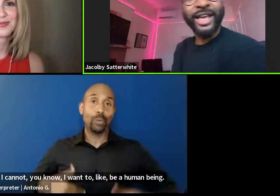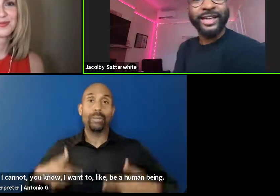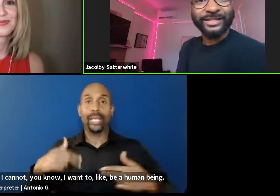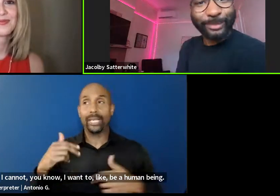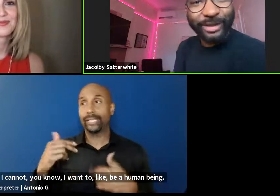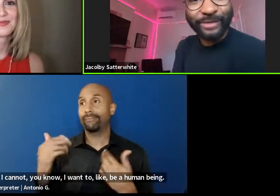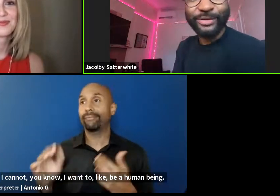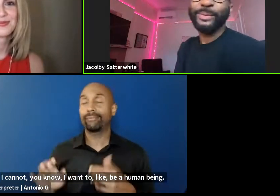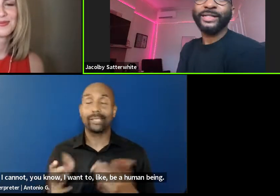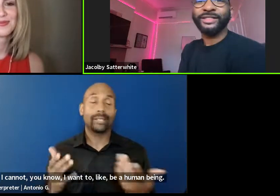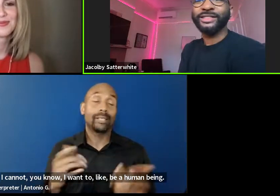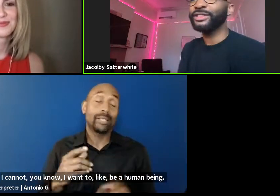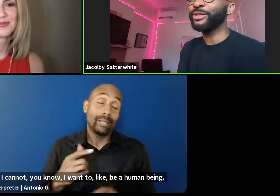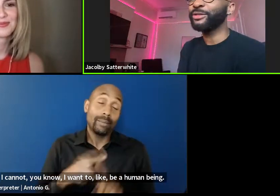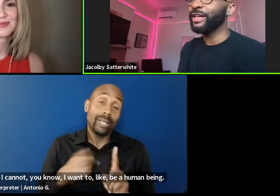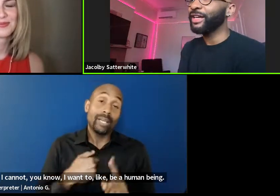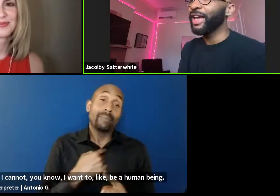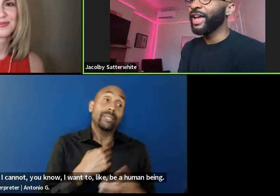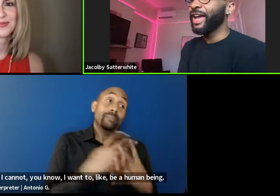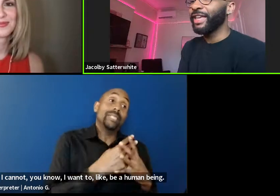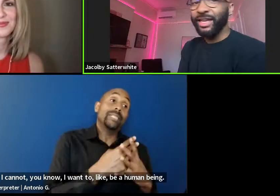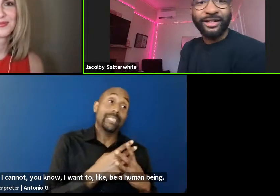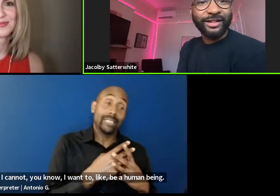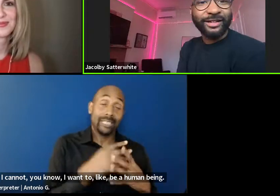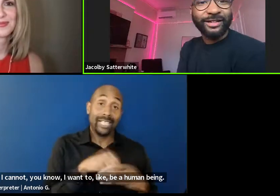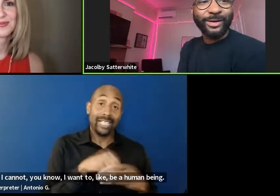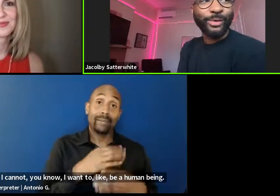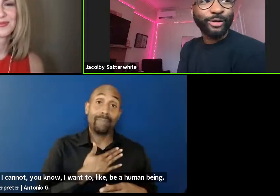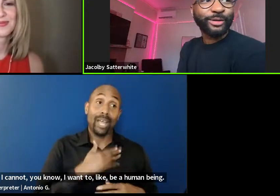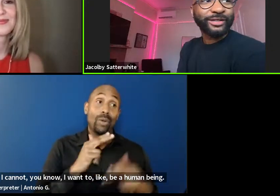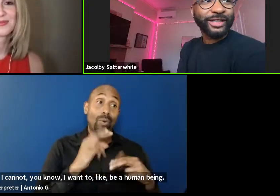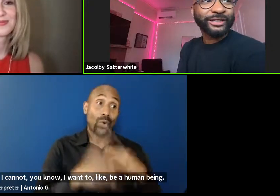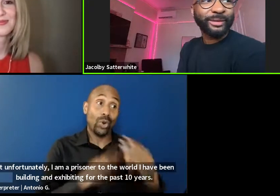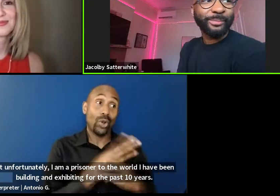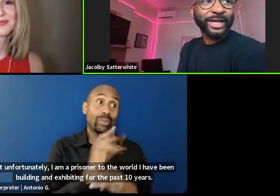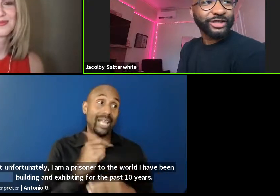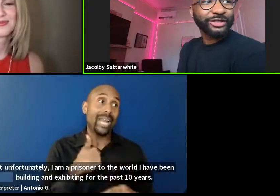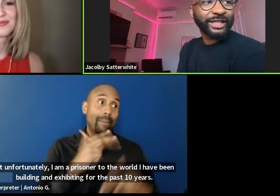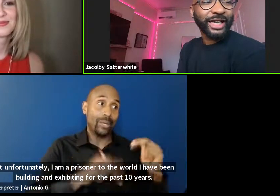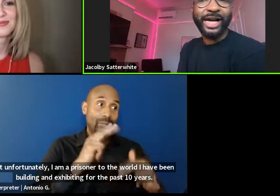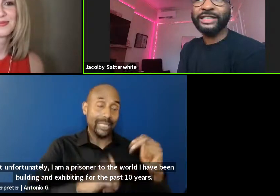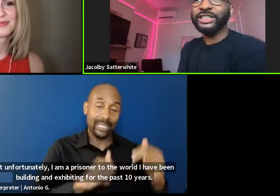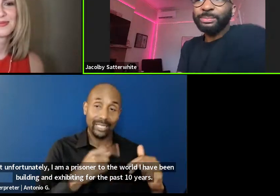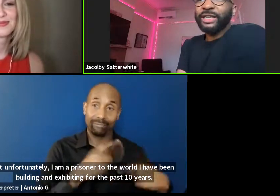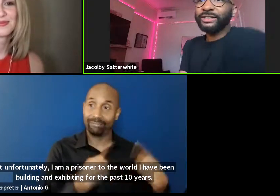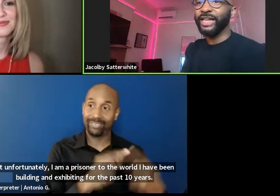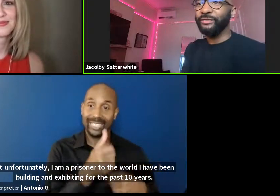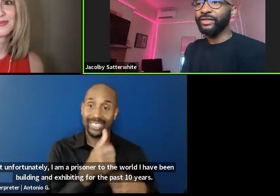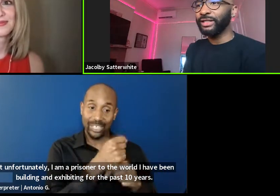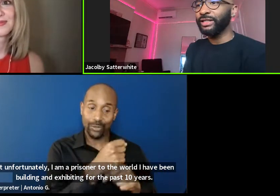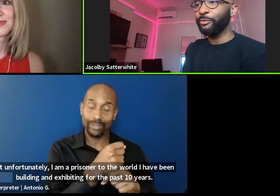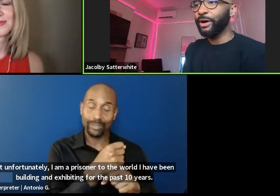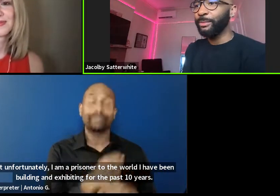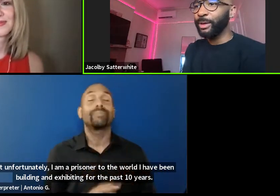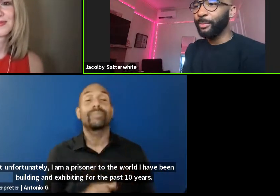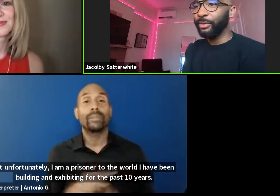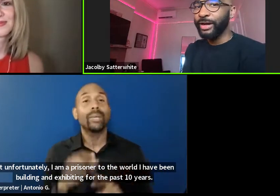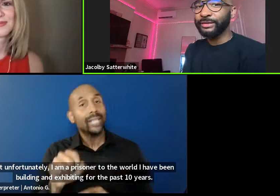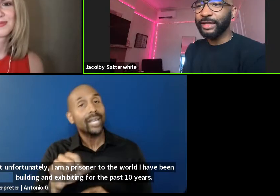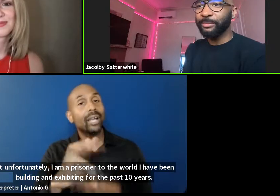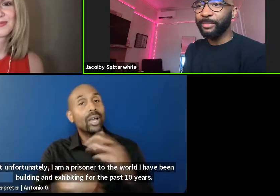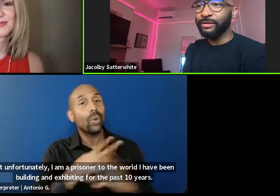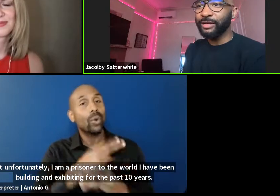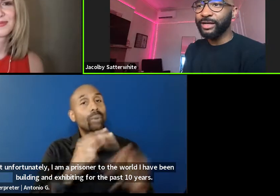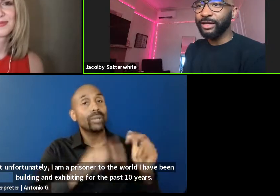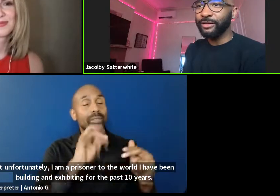building and exhibiting for the past 10 years. So like, yeah, world building is a major thing, just because every single part about my